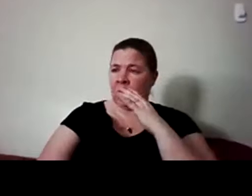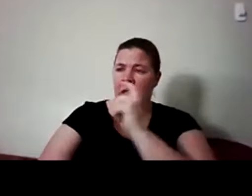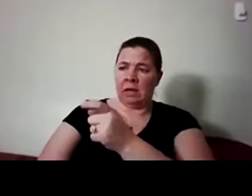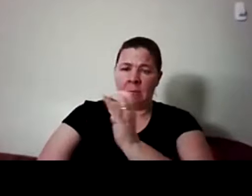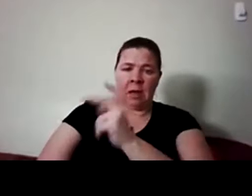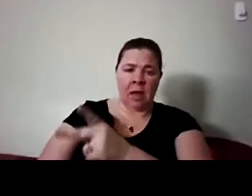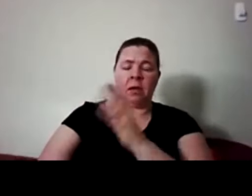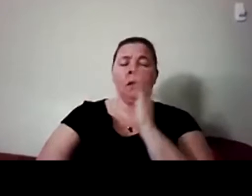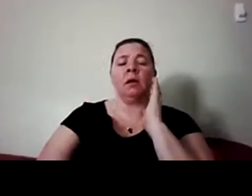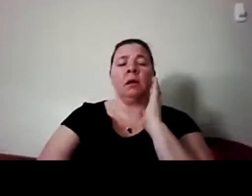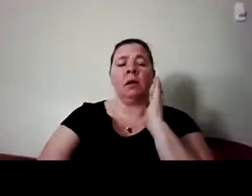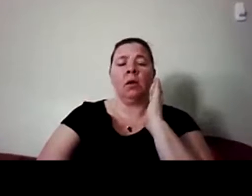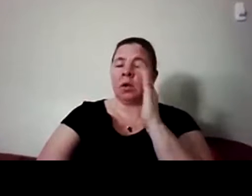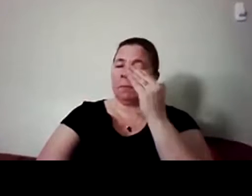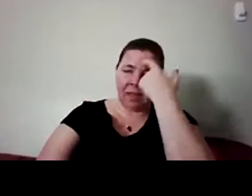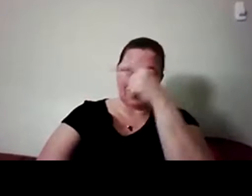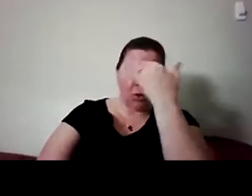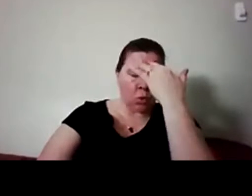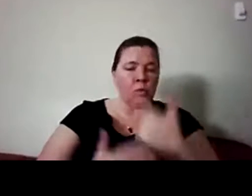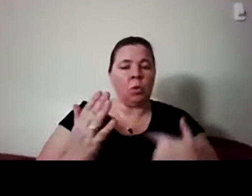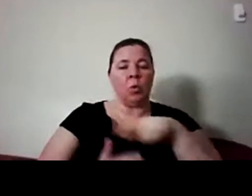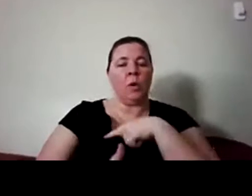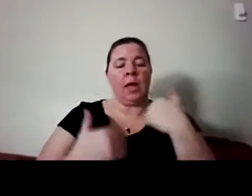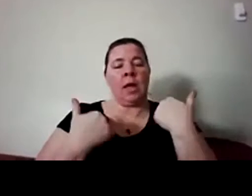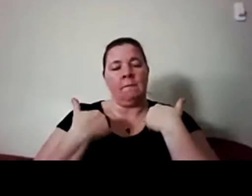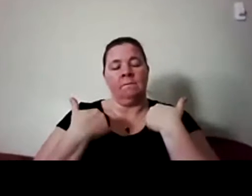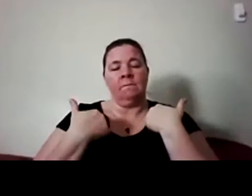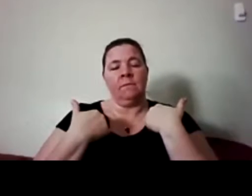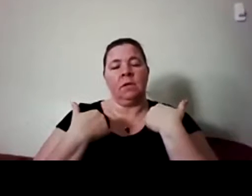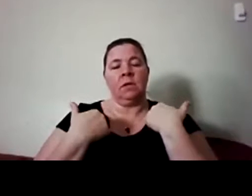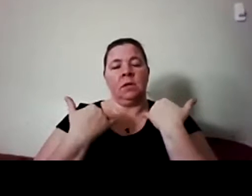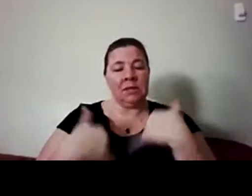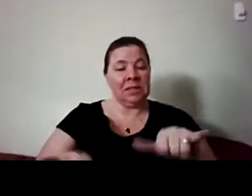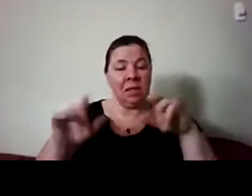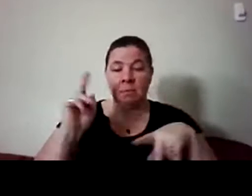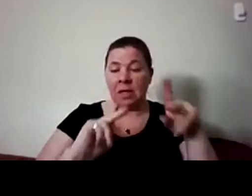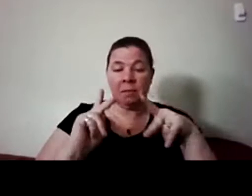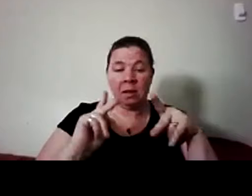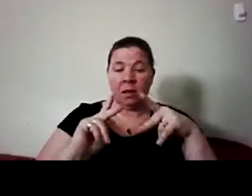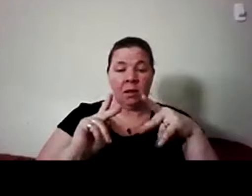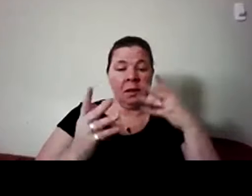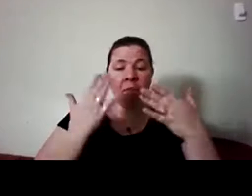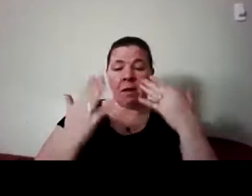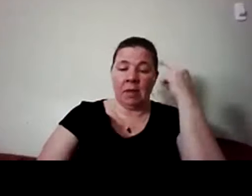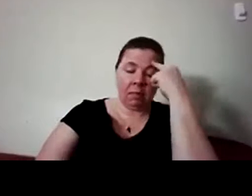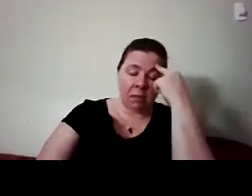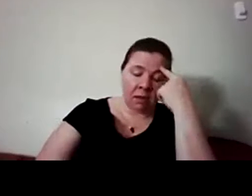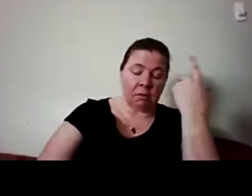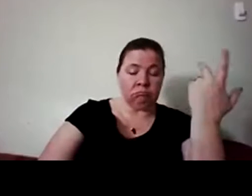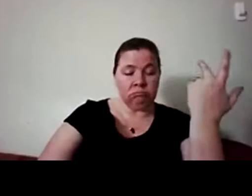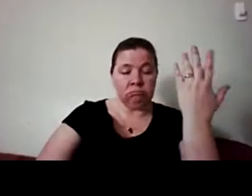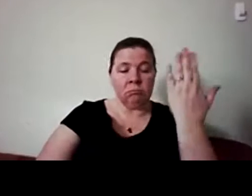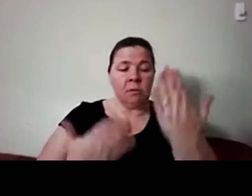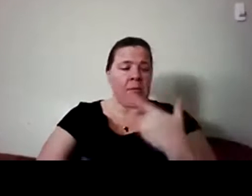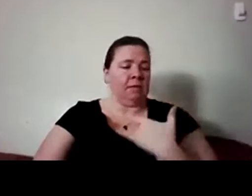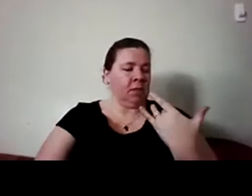because he knows what we got. Okay, well, there are still people that may think or may